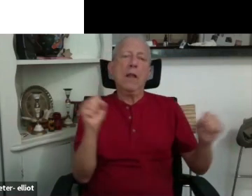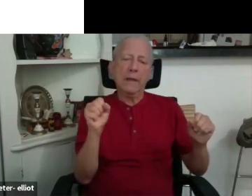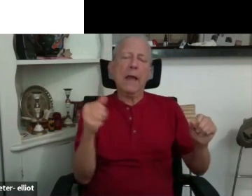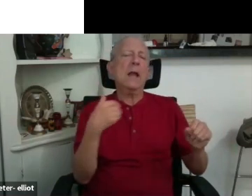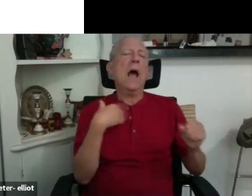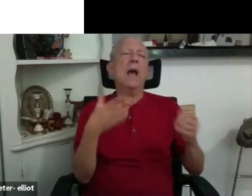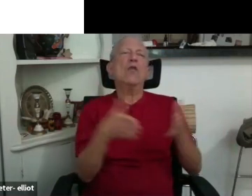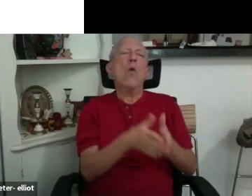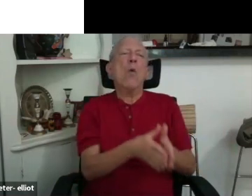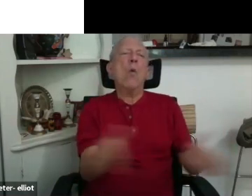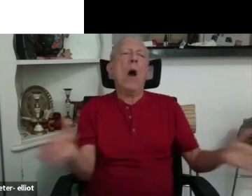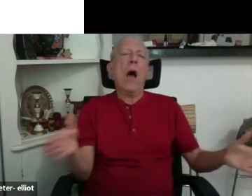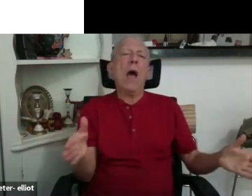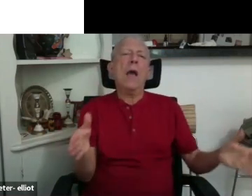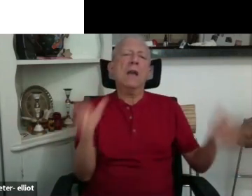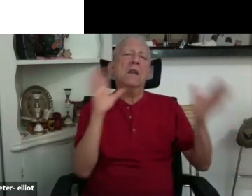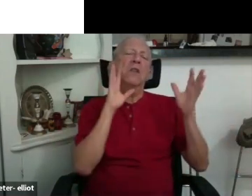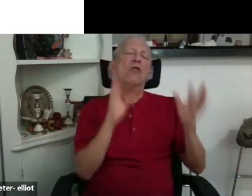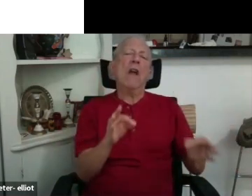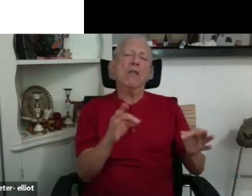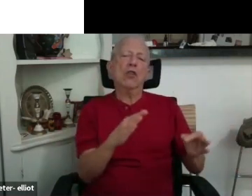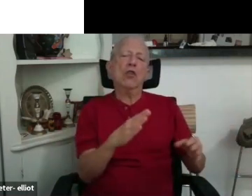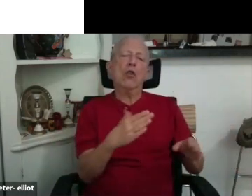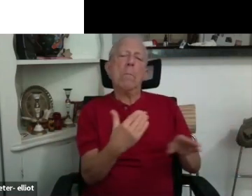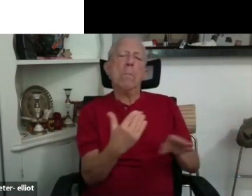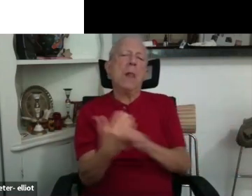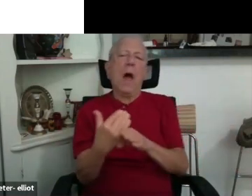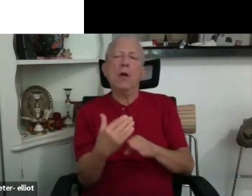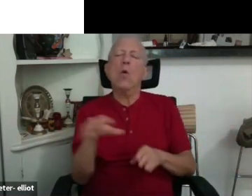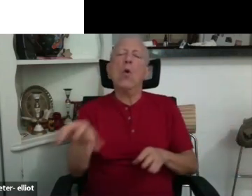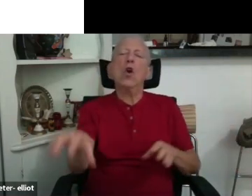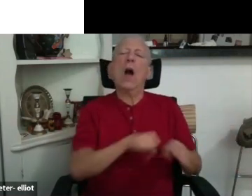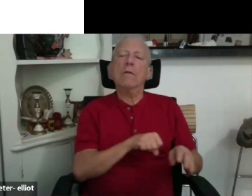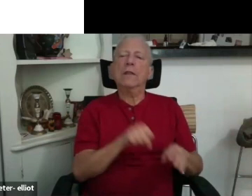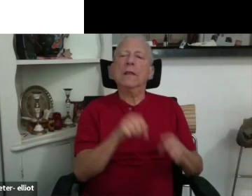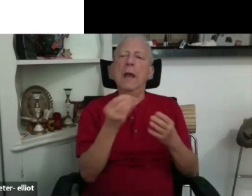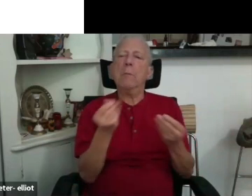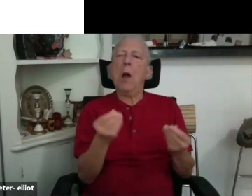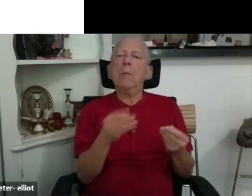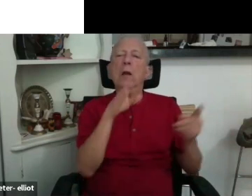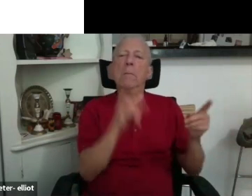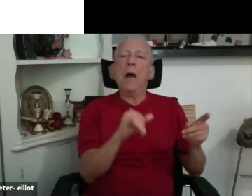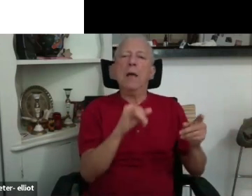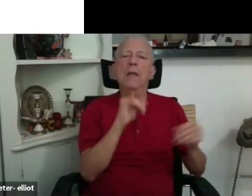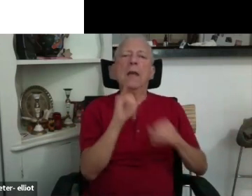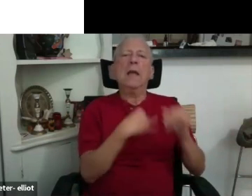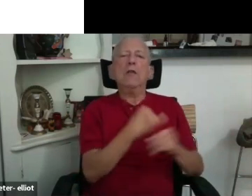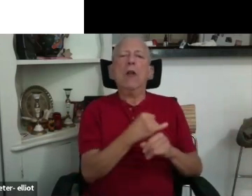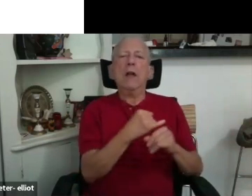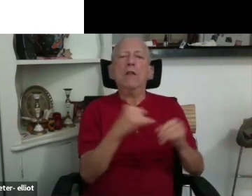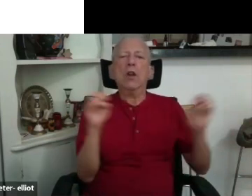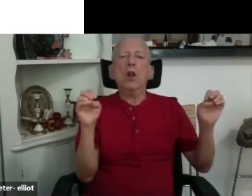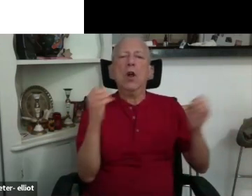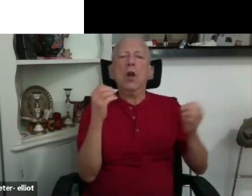wide discretion to block and confiscate property by the International Emergency Economic